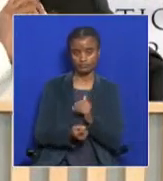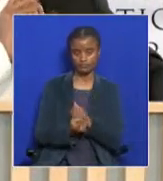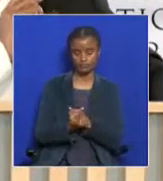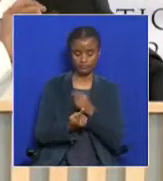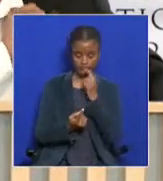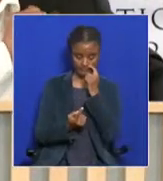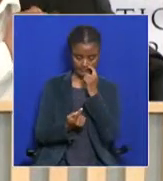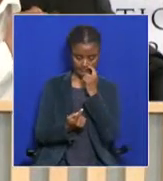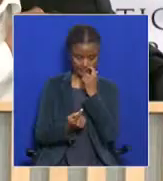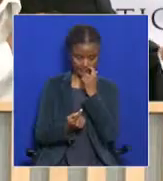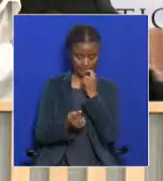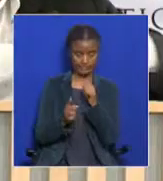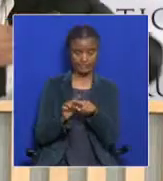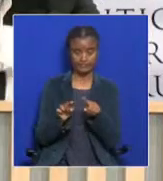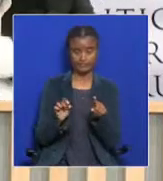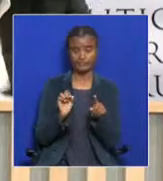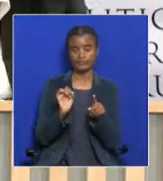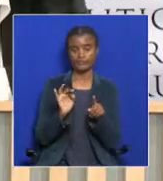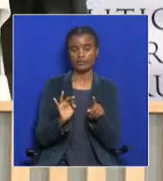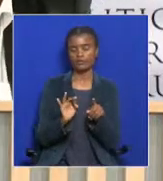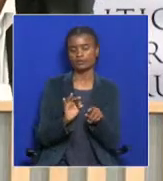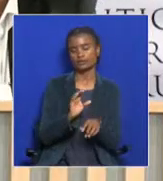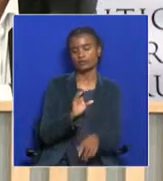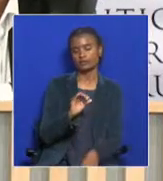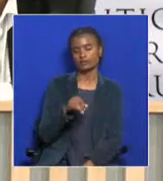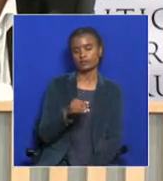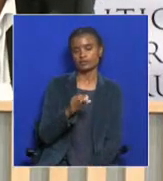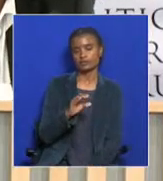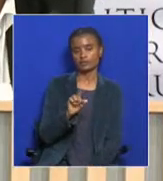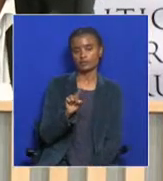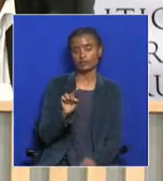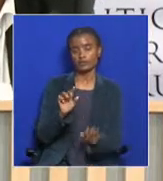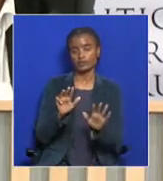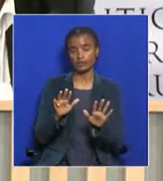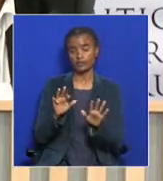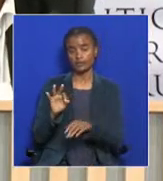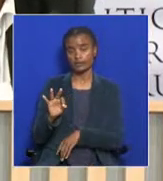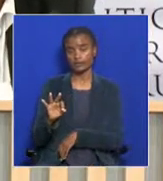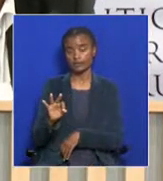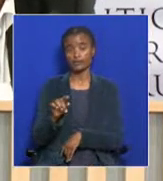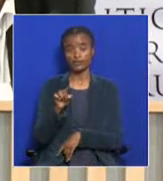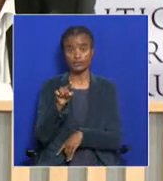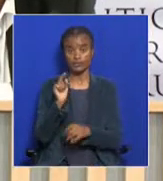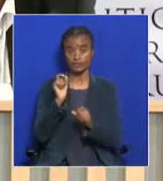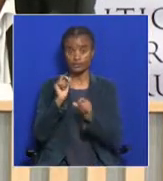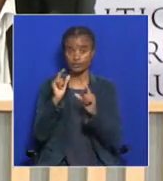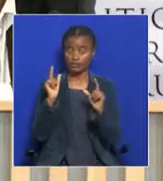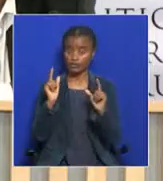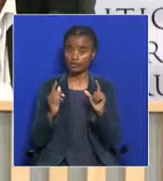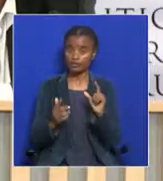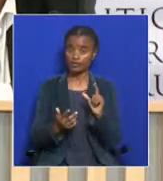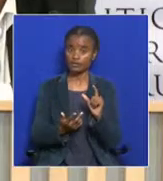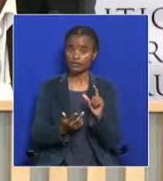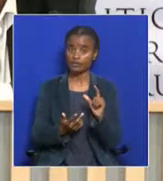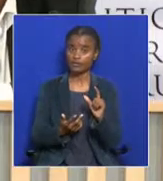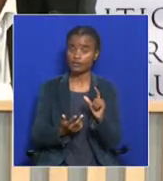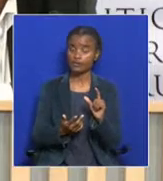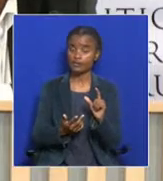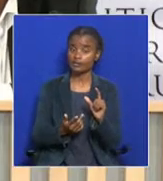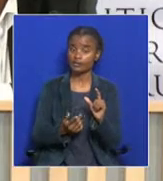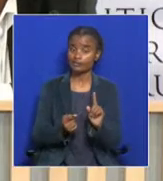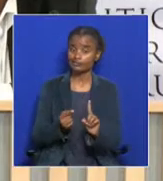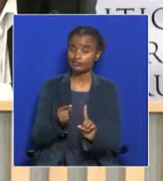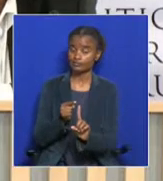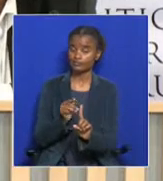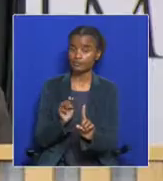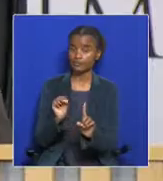it's not CJC 193, you are aware anyway of what he wrote